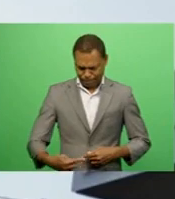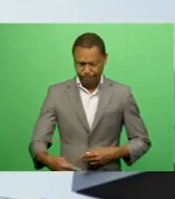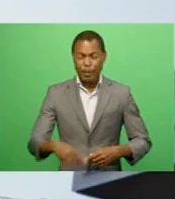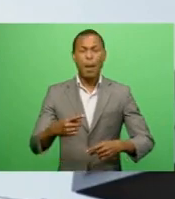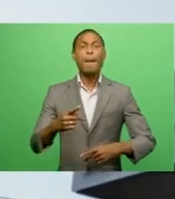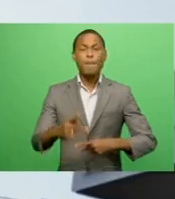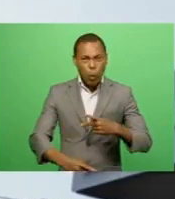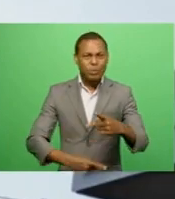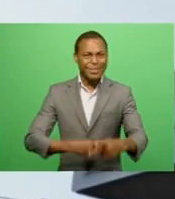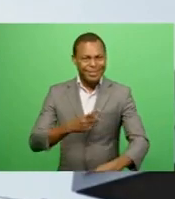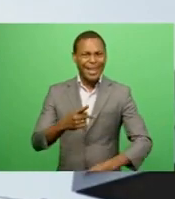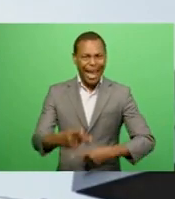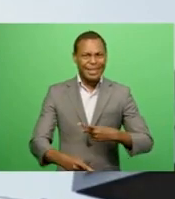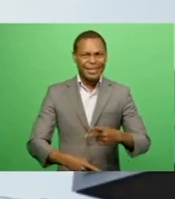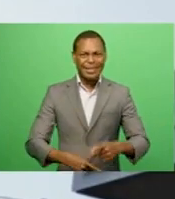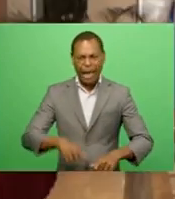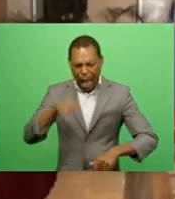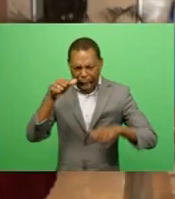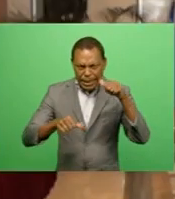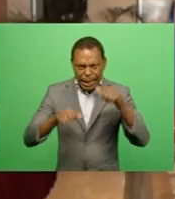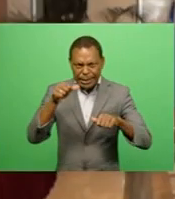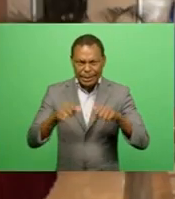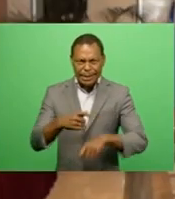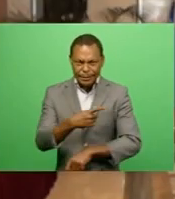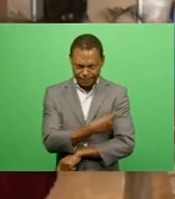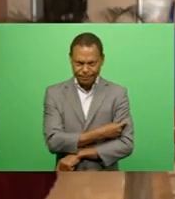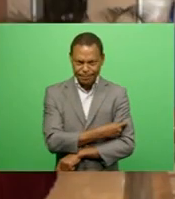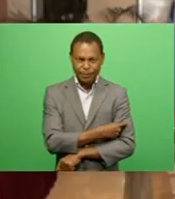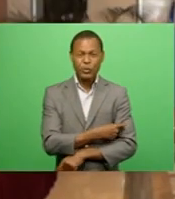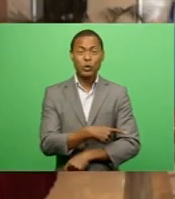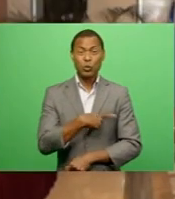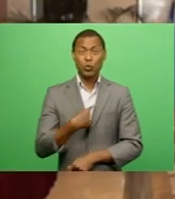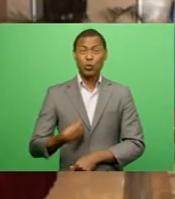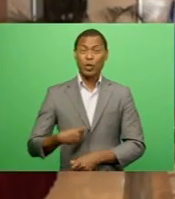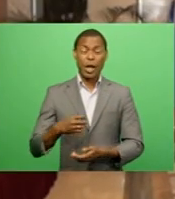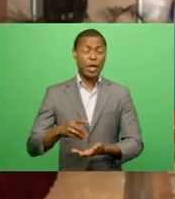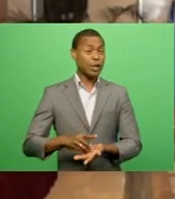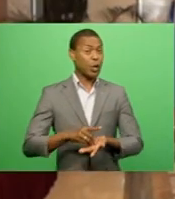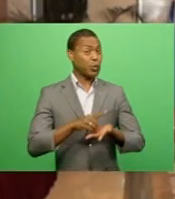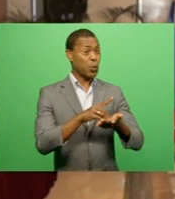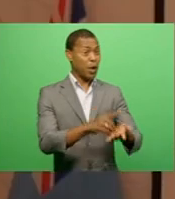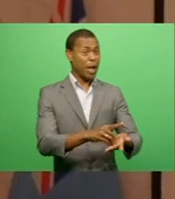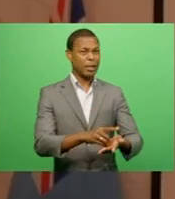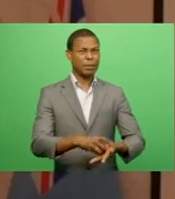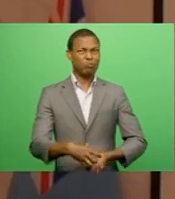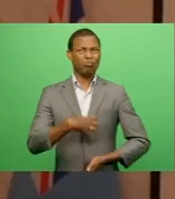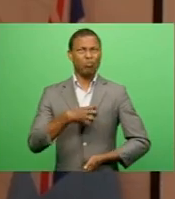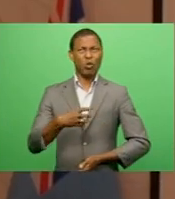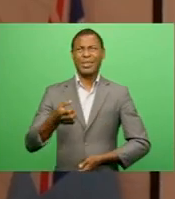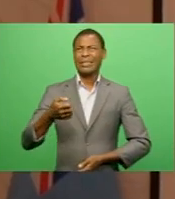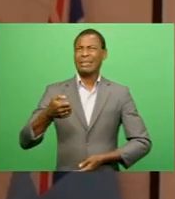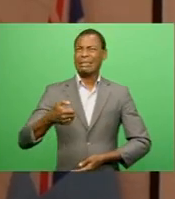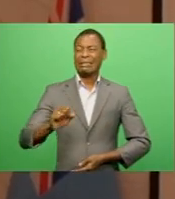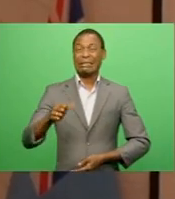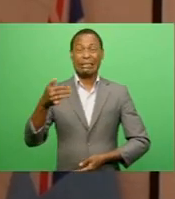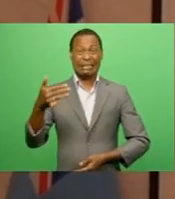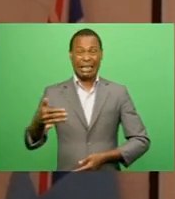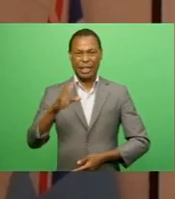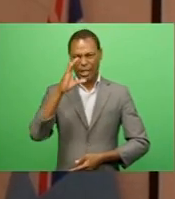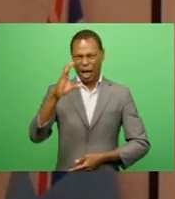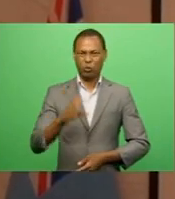of assessing SINOVAC. China has so far donated its vaccines to more than 69 countries in the